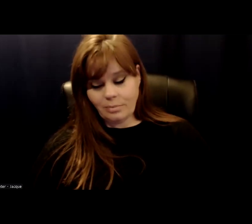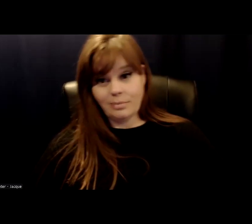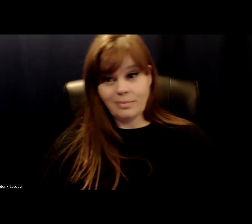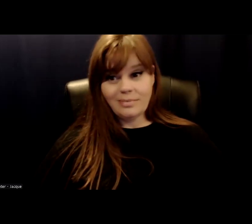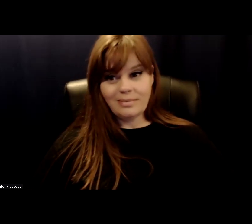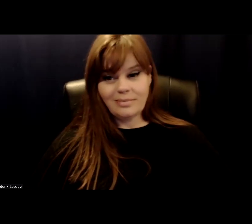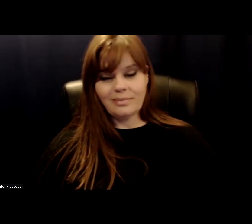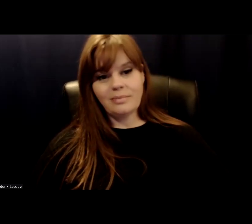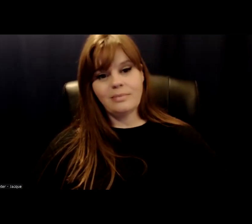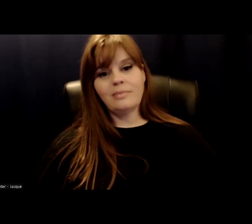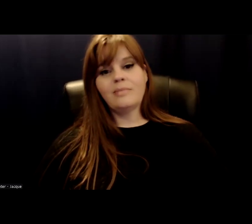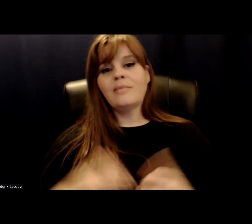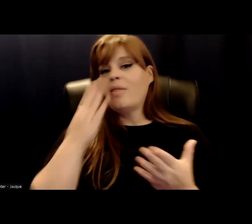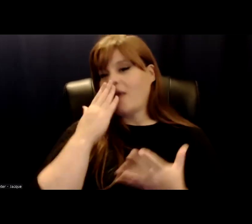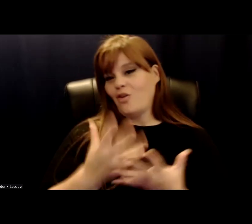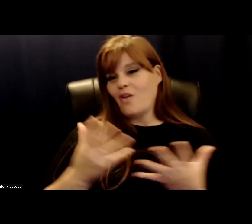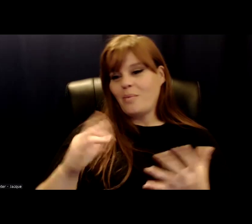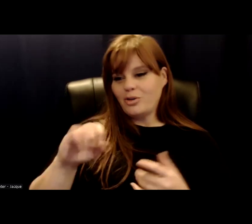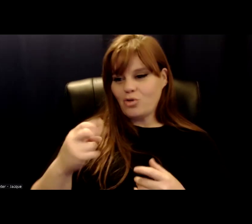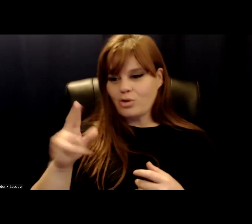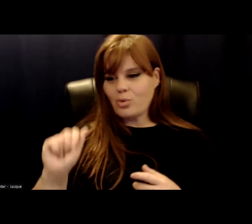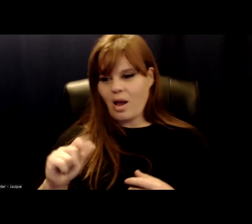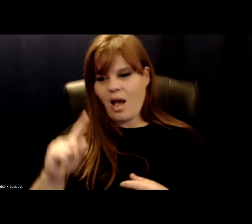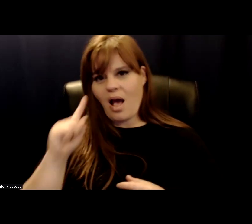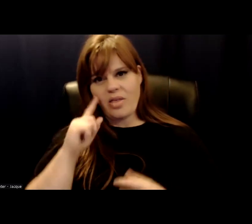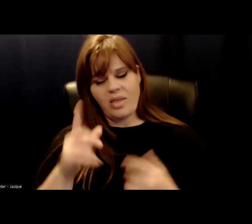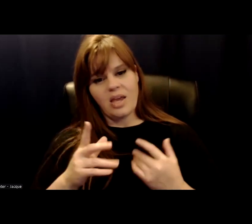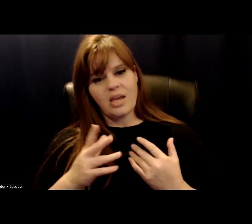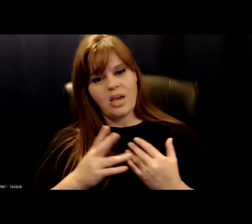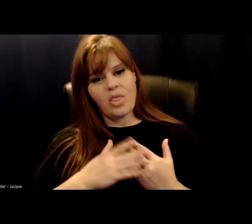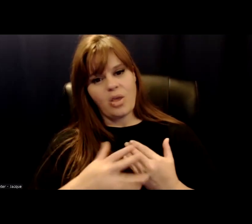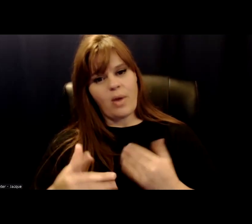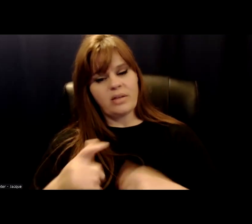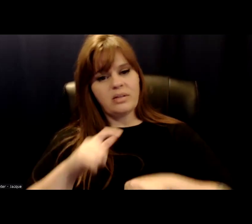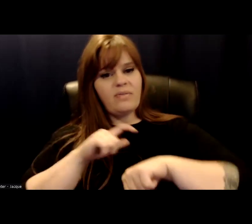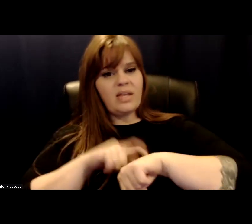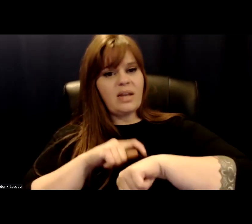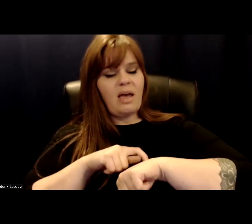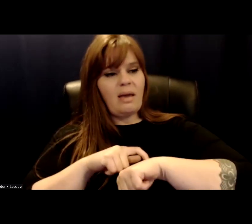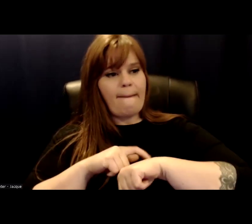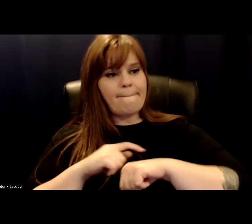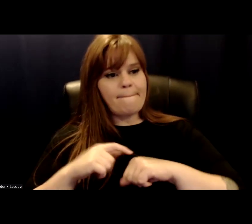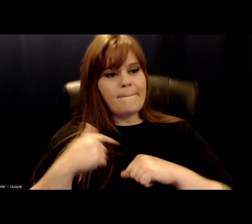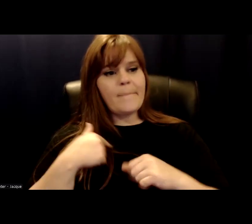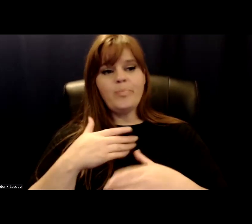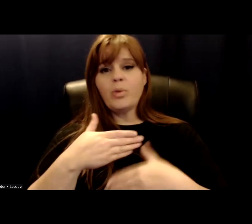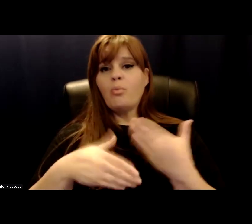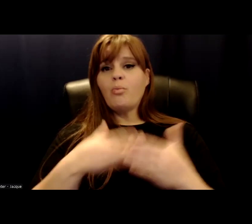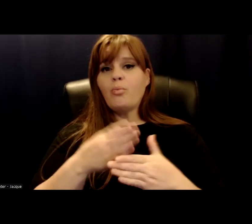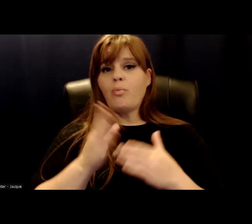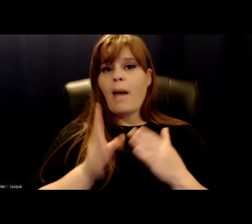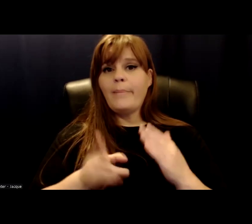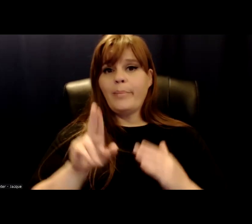Thank you so much, Joshua. I think in the interest of time, we will wrap up here.